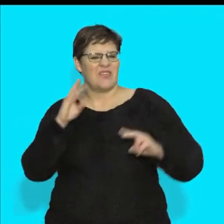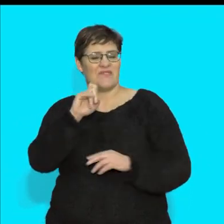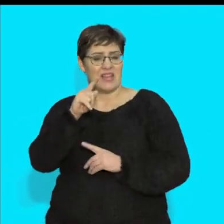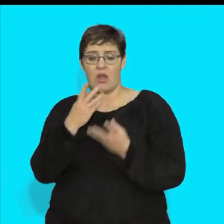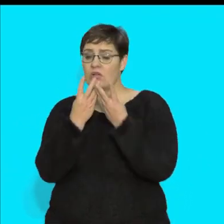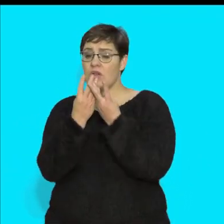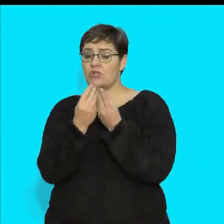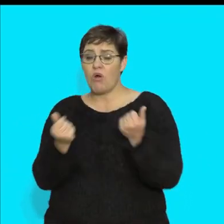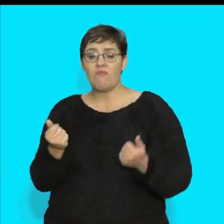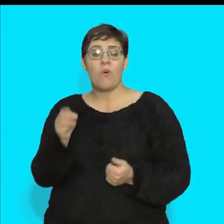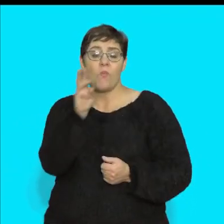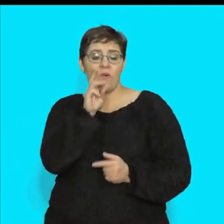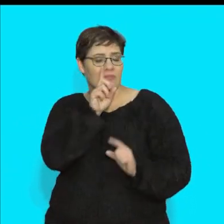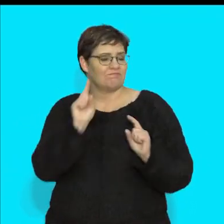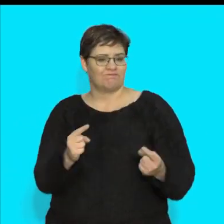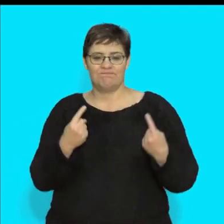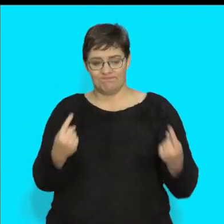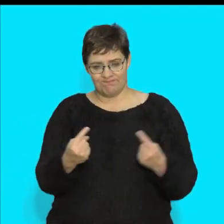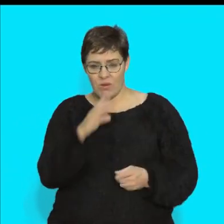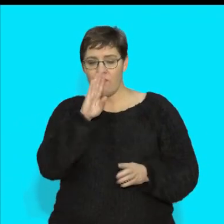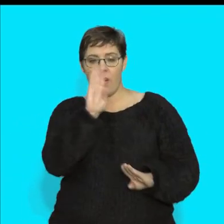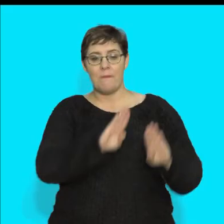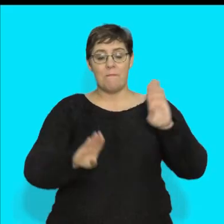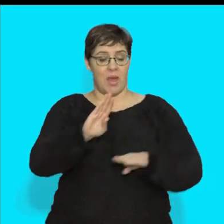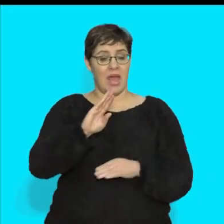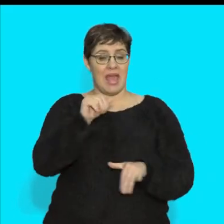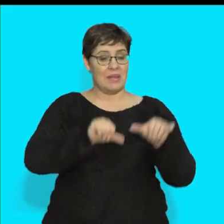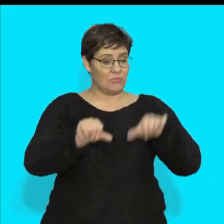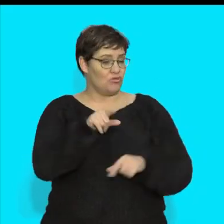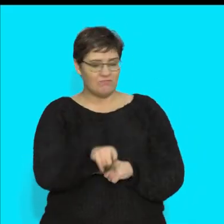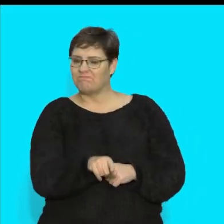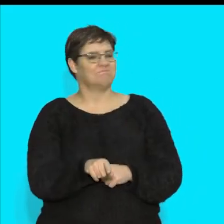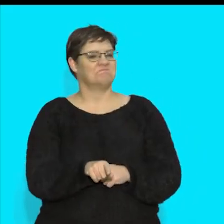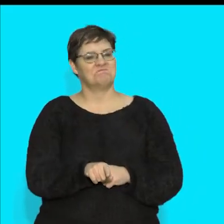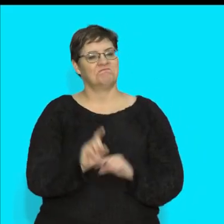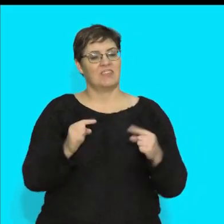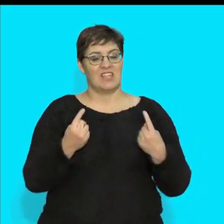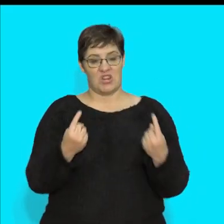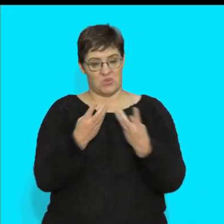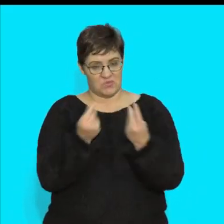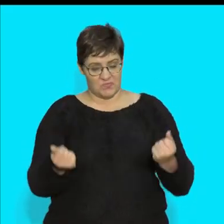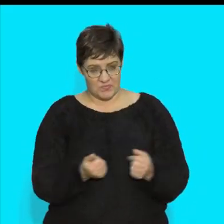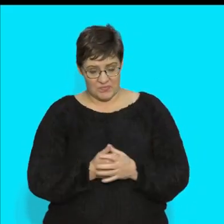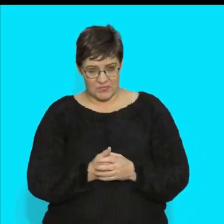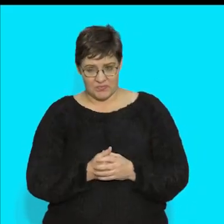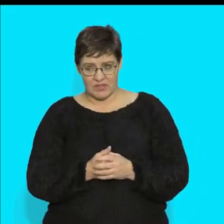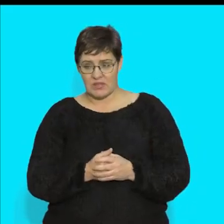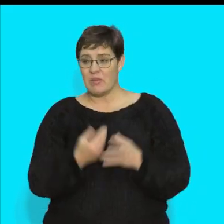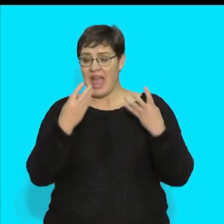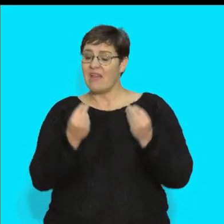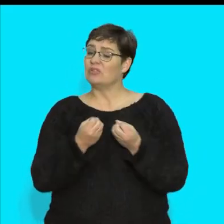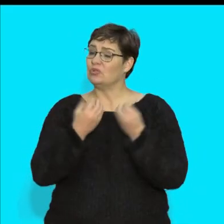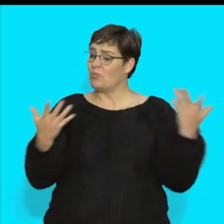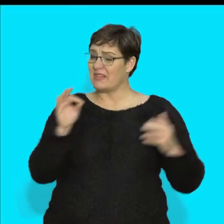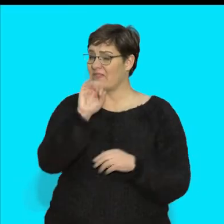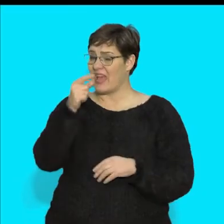dissolve in waters. When you looked at biochemistry, that's what you saw. So what happens is here, if I do have too much